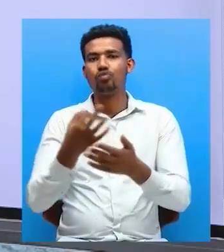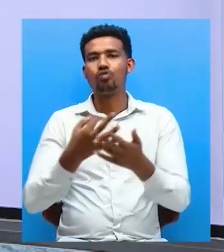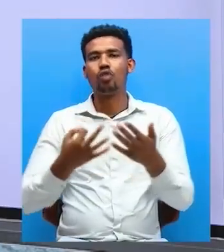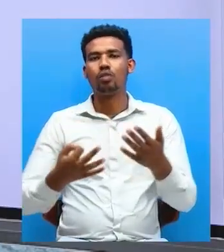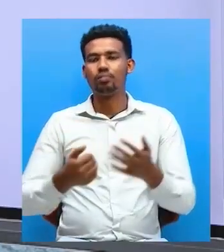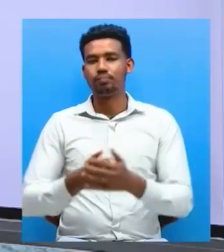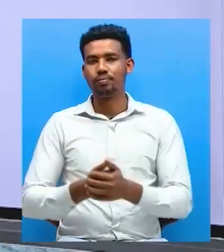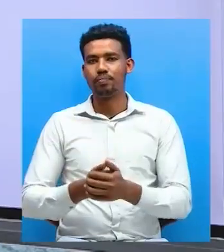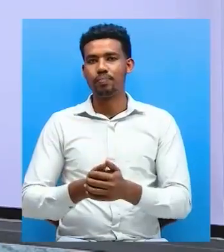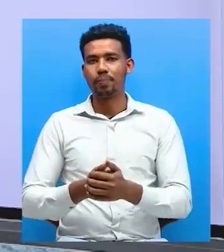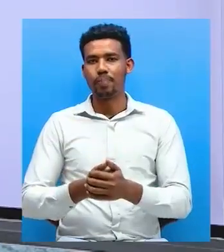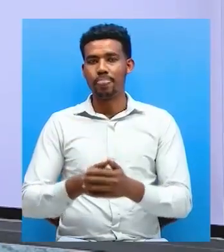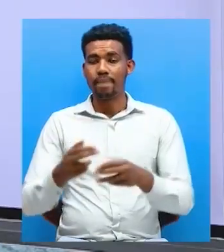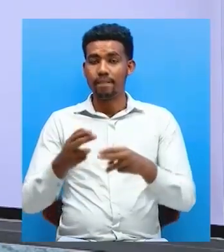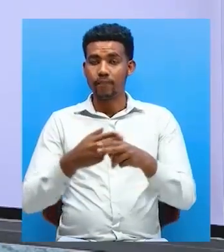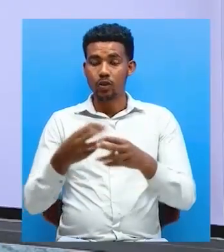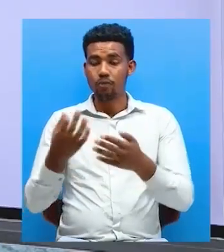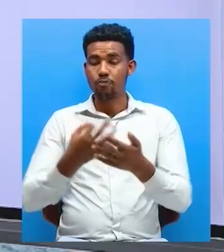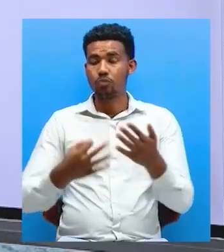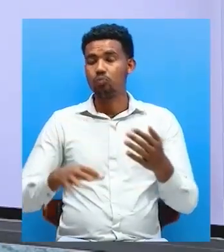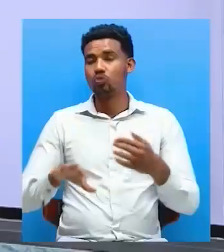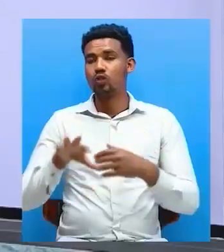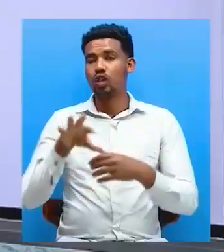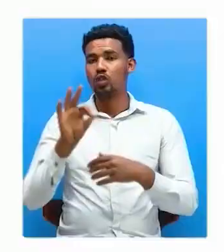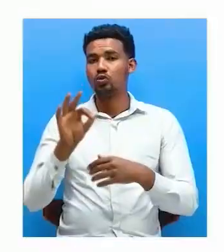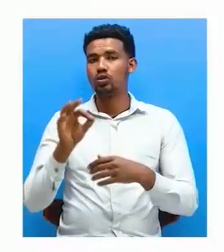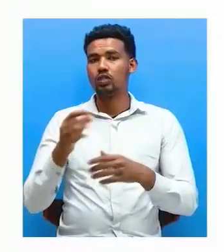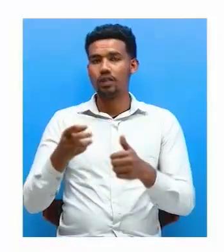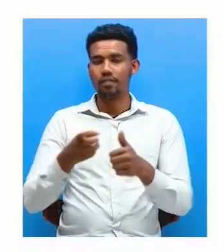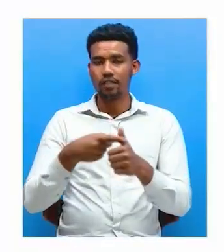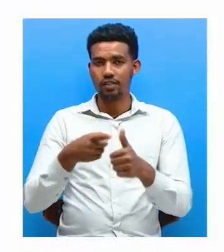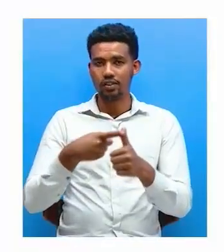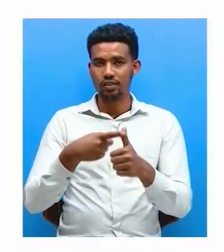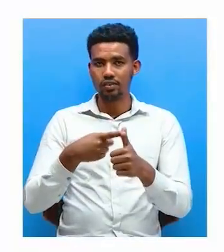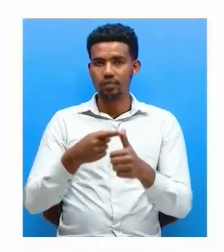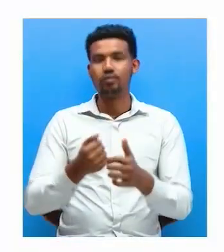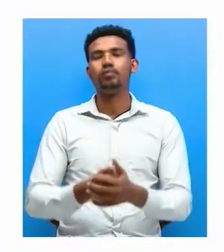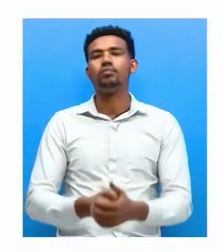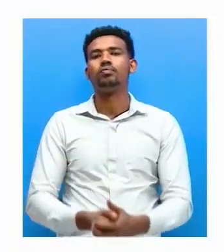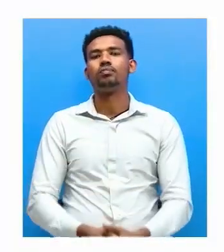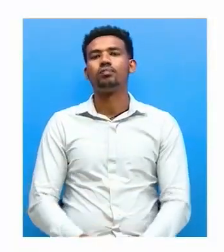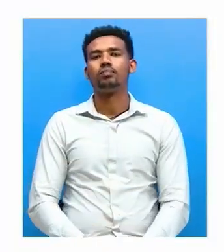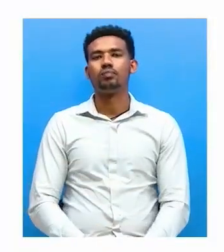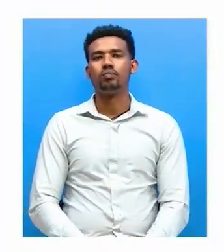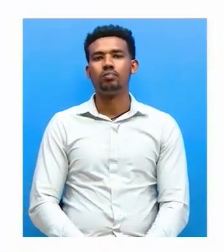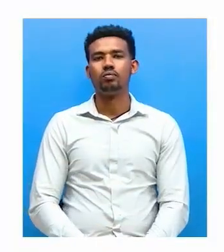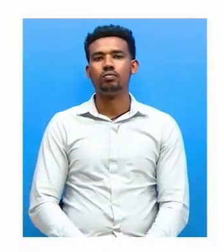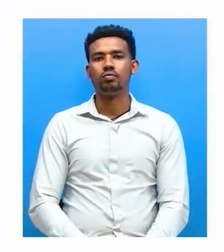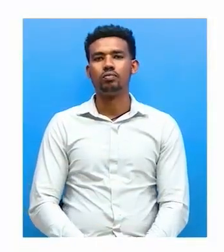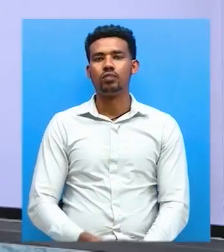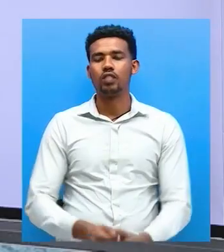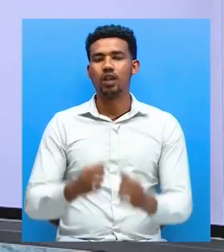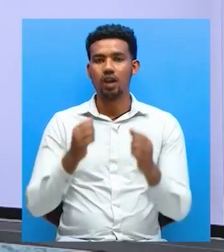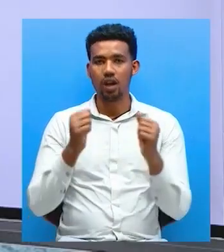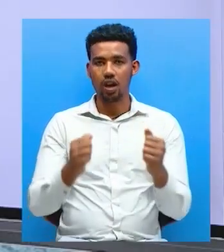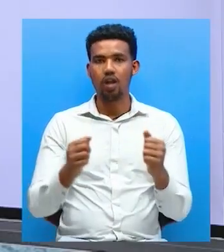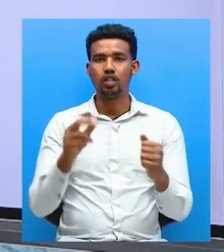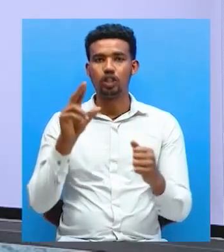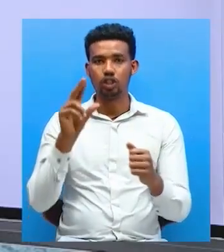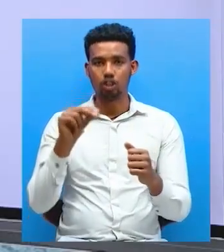the contracted form. You can choose the first here. Here is